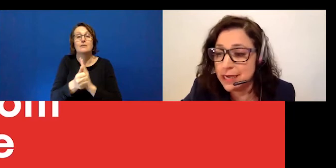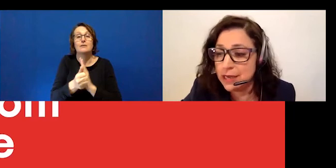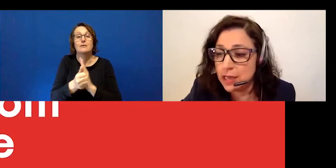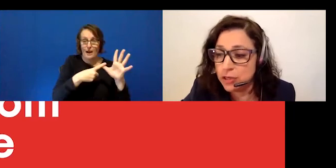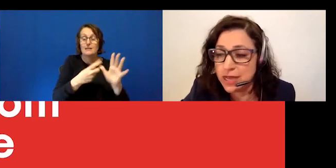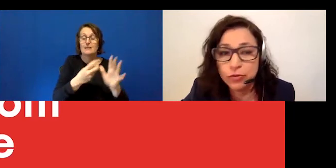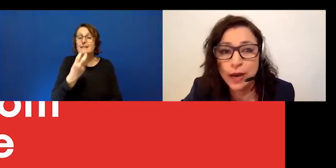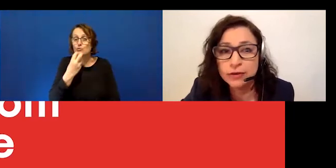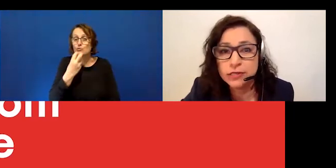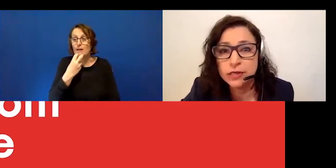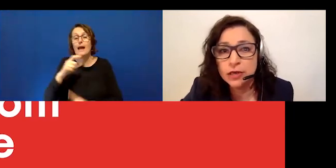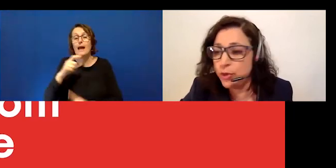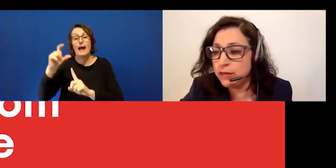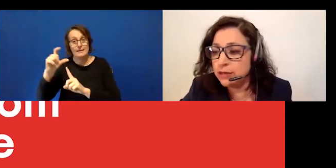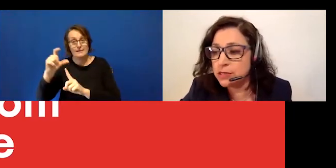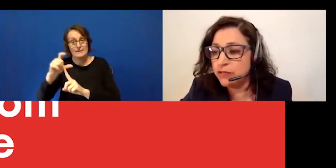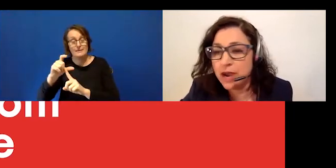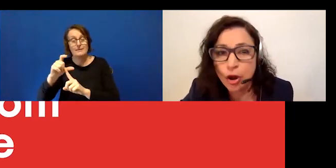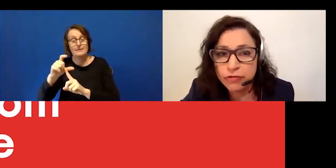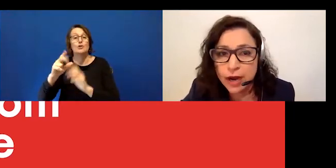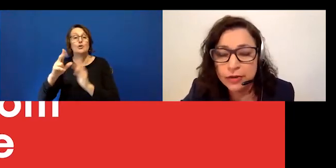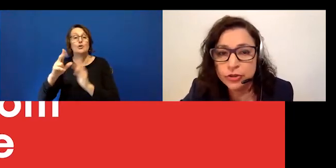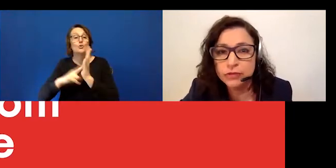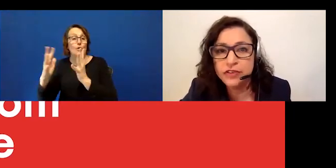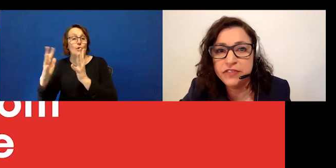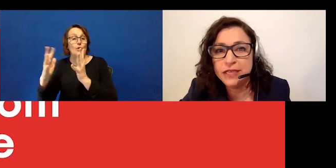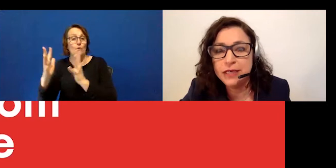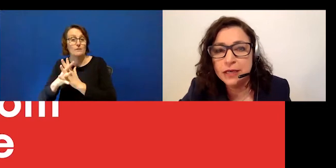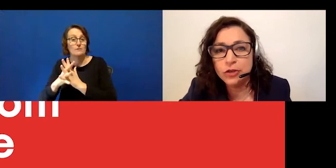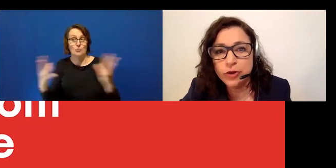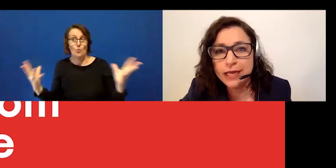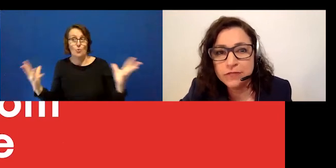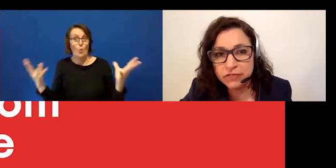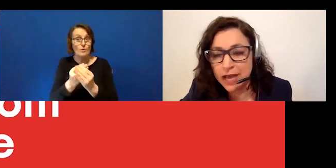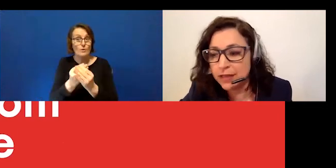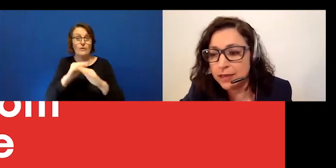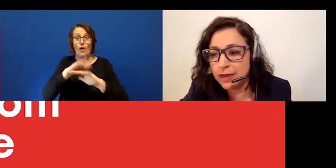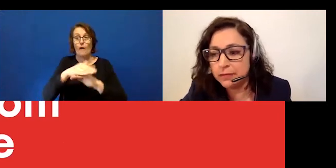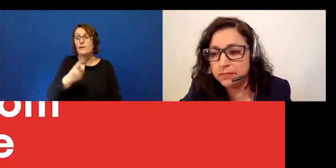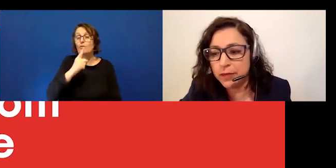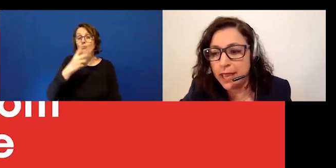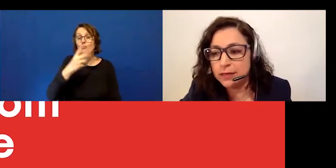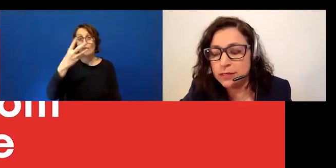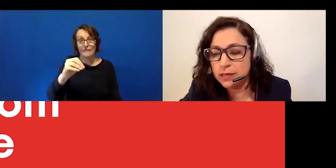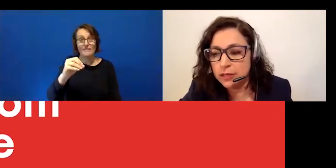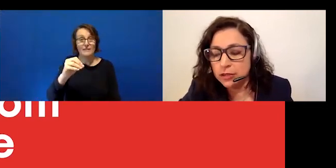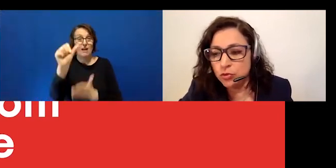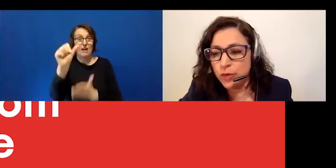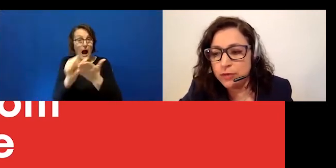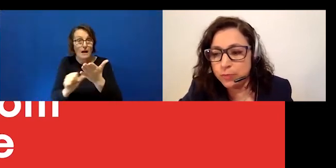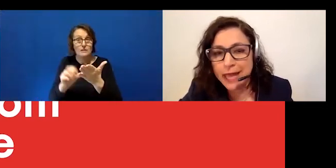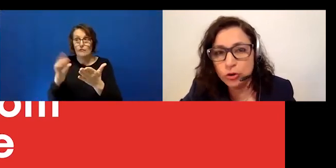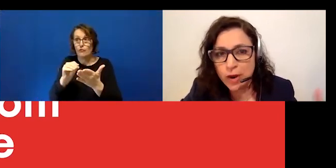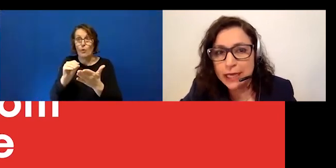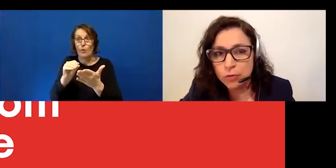ACT and New South Wales, with so far over 150 creatives of colour, and